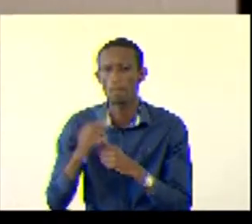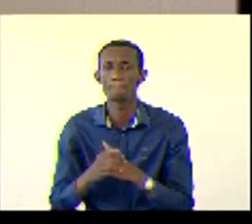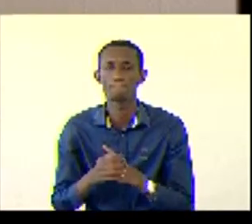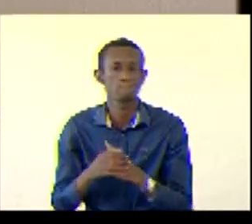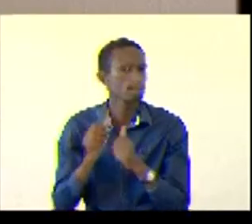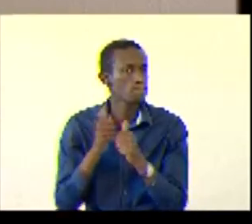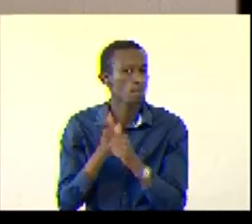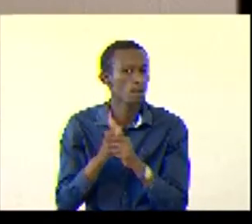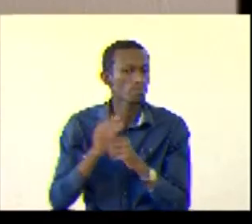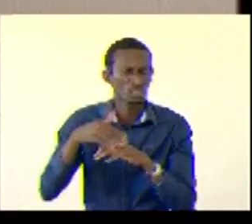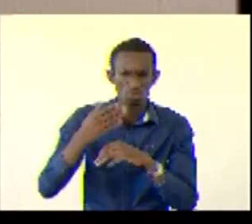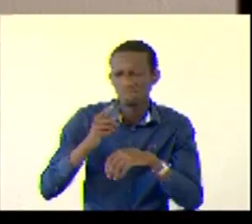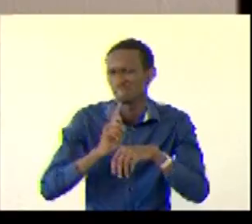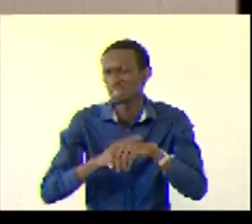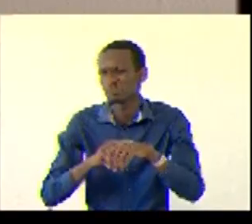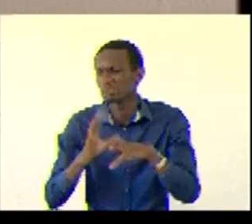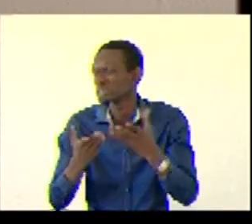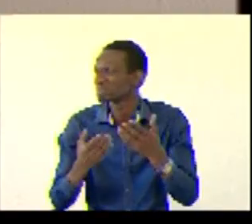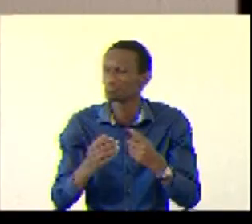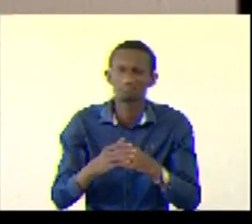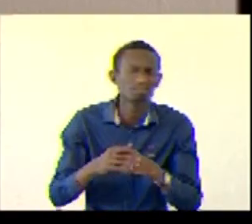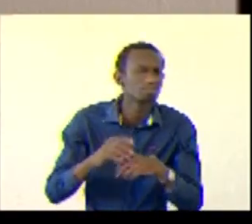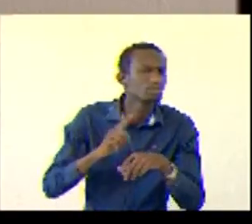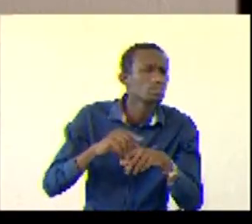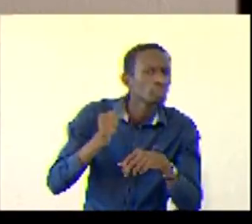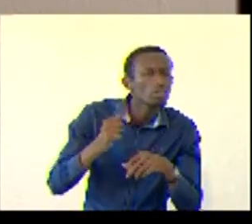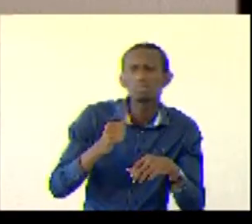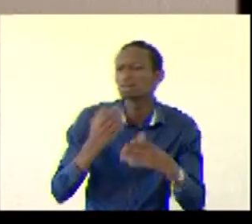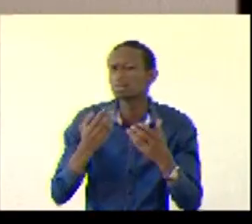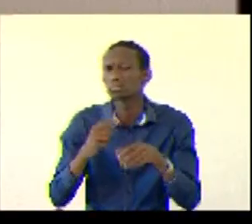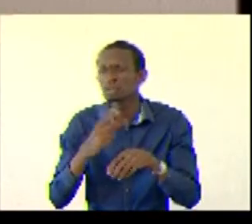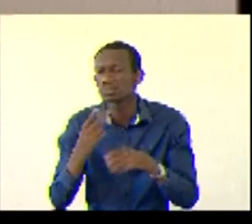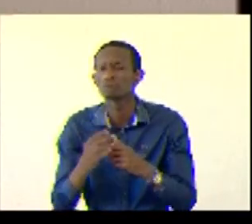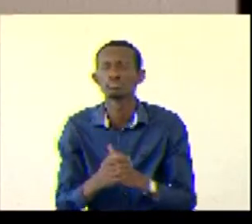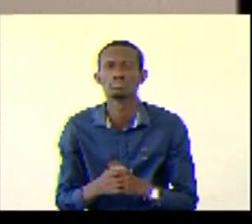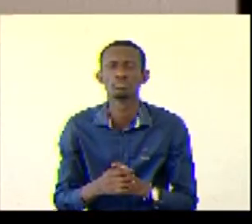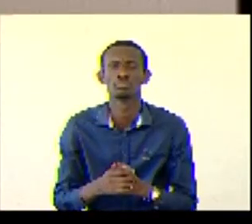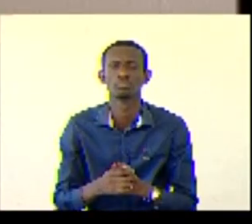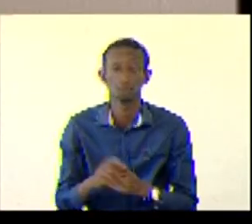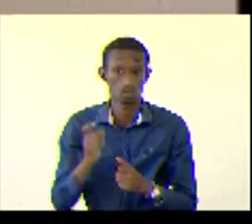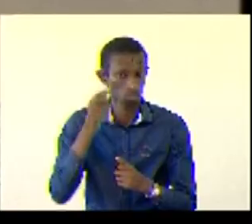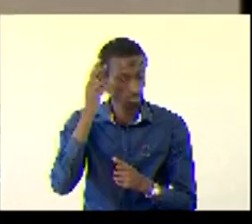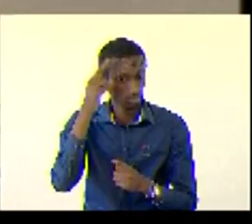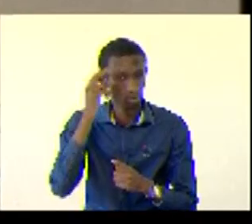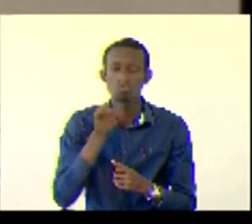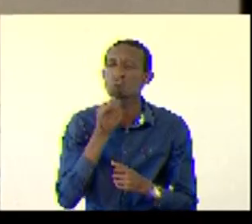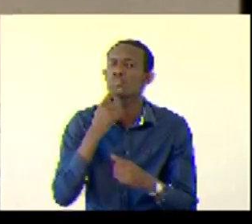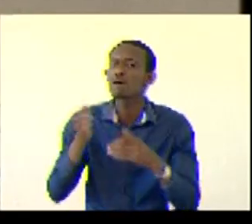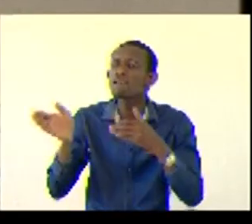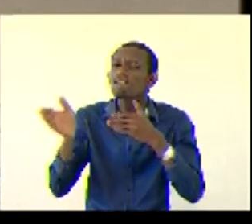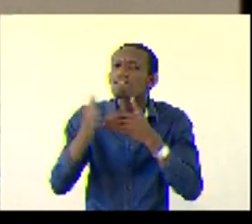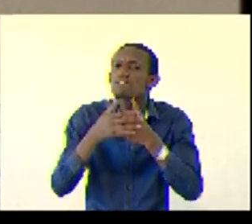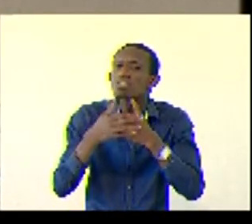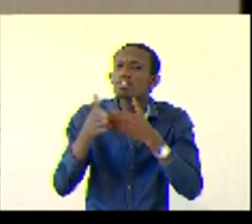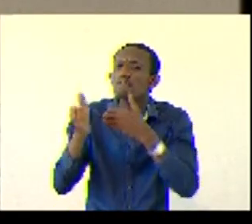time of intervals, 5 seconds, you record the time. Make sure you have to close these areas